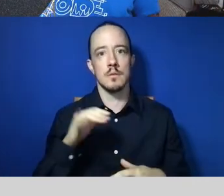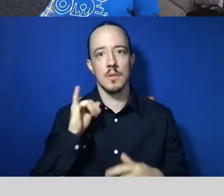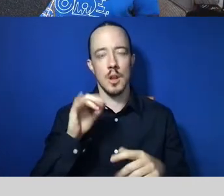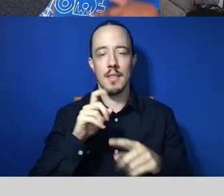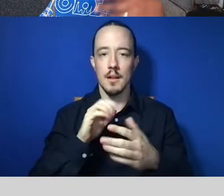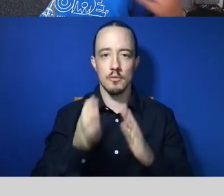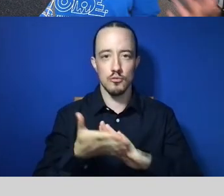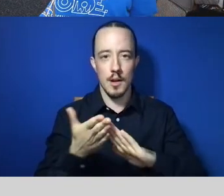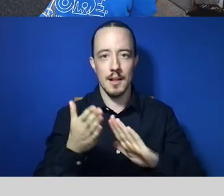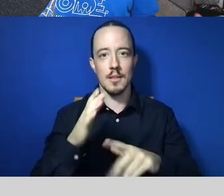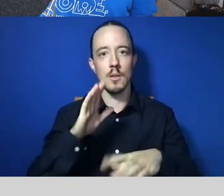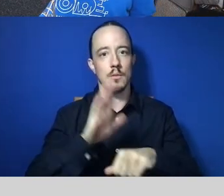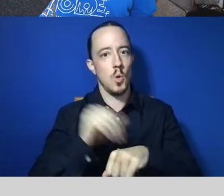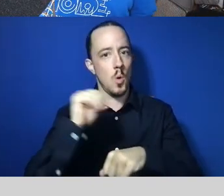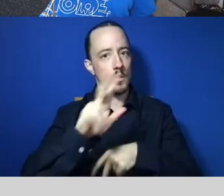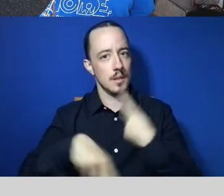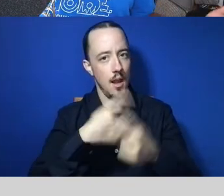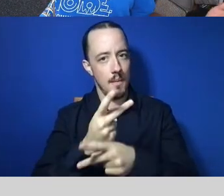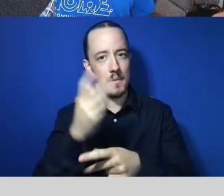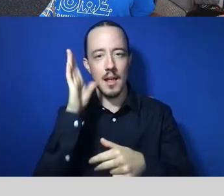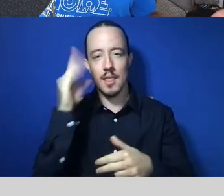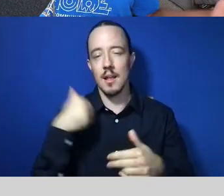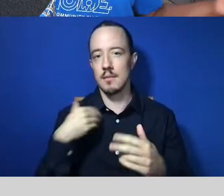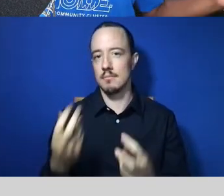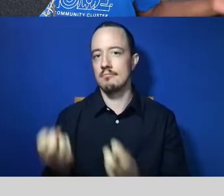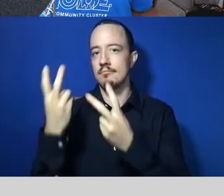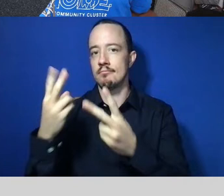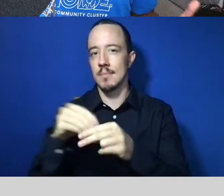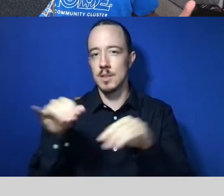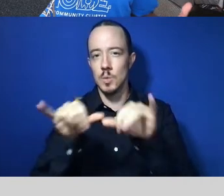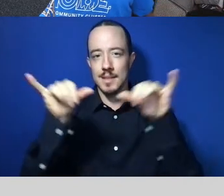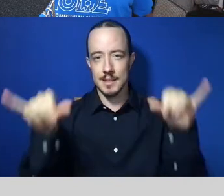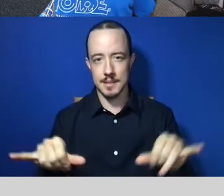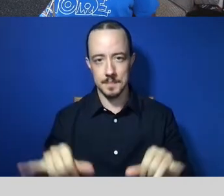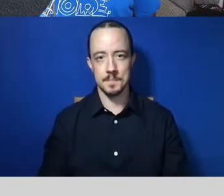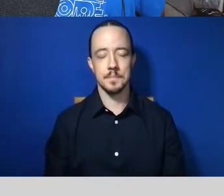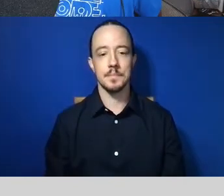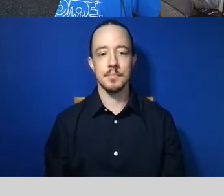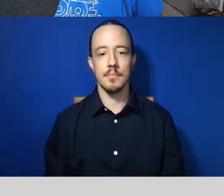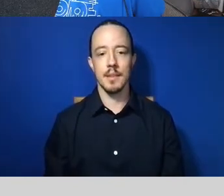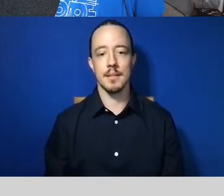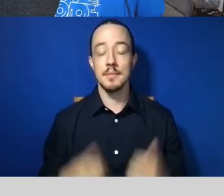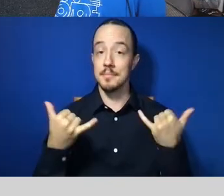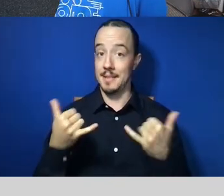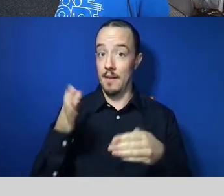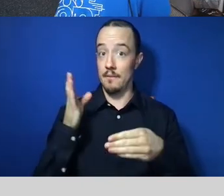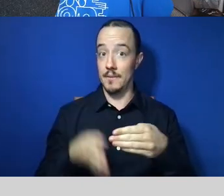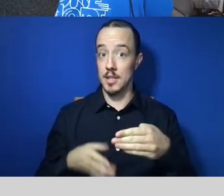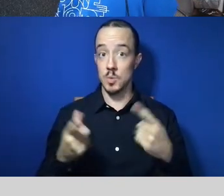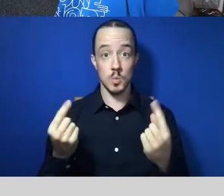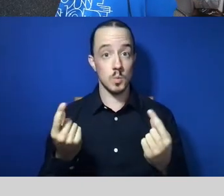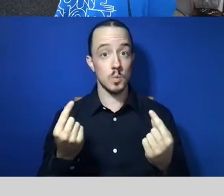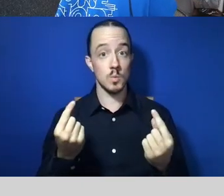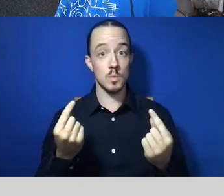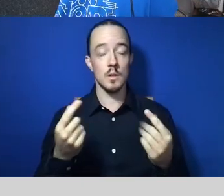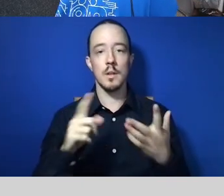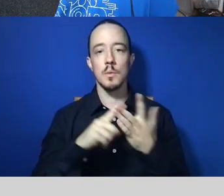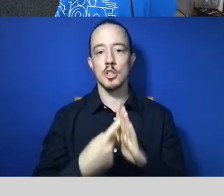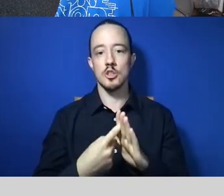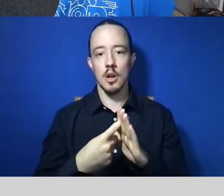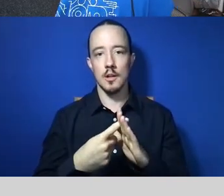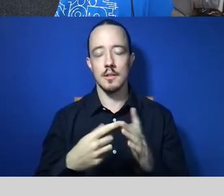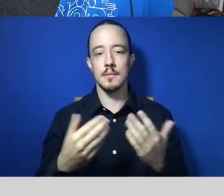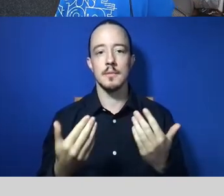uploaded, running that call type, and then from there, uploading it into the system. Okay, now that this is done, what we're gonna do is we're